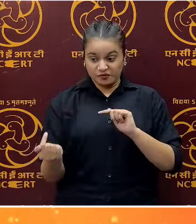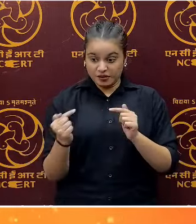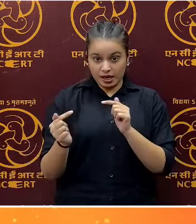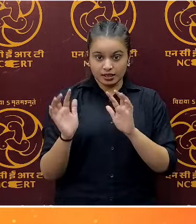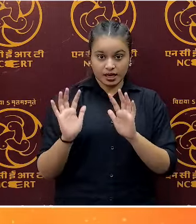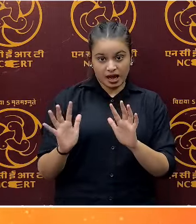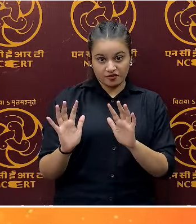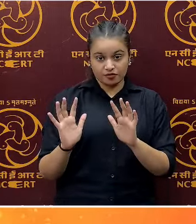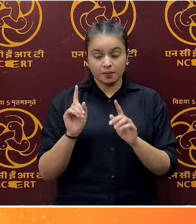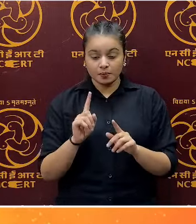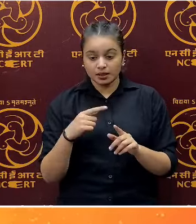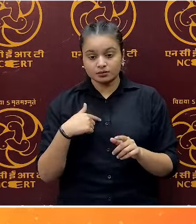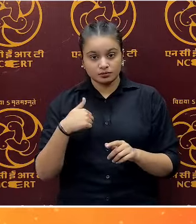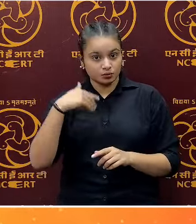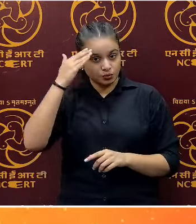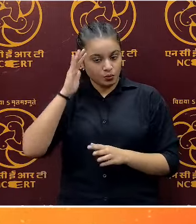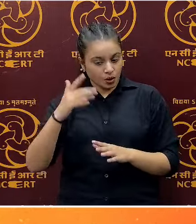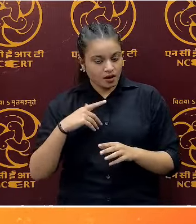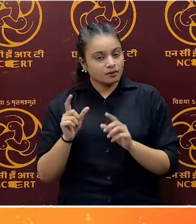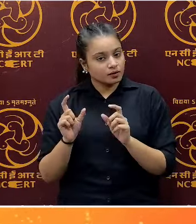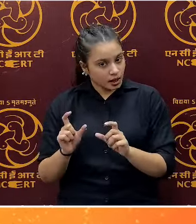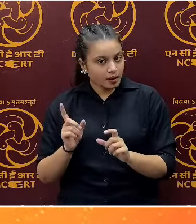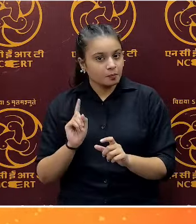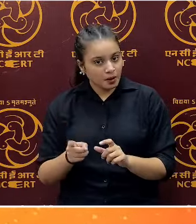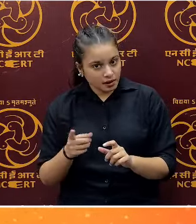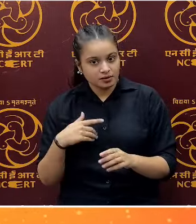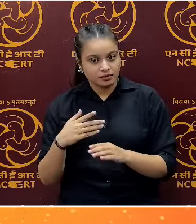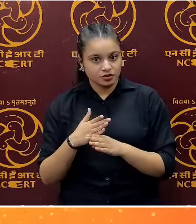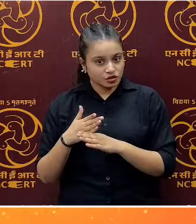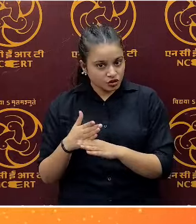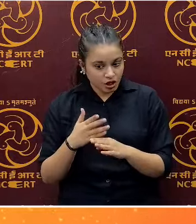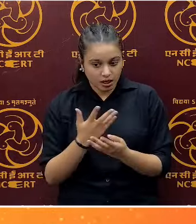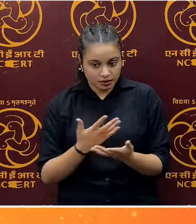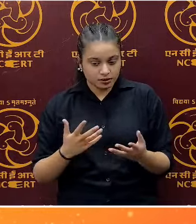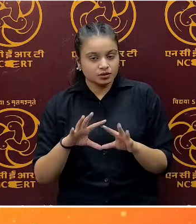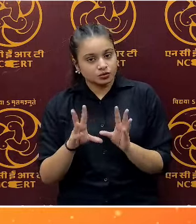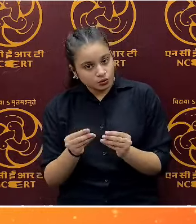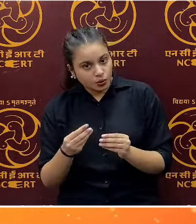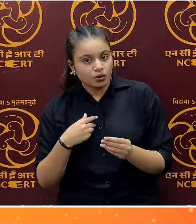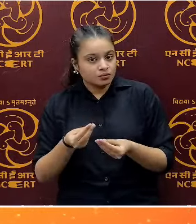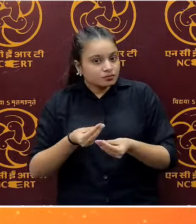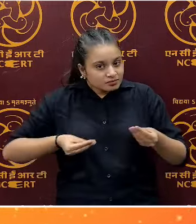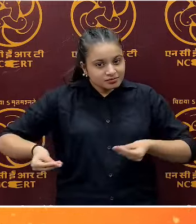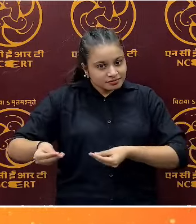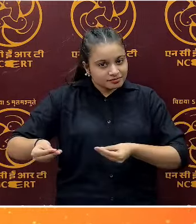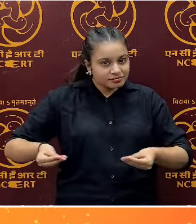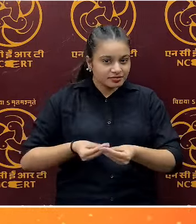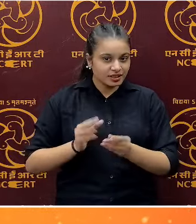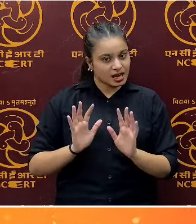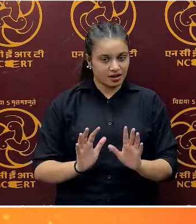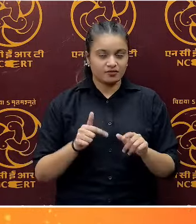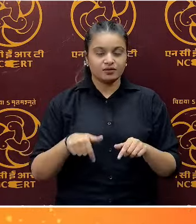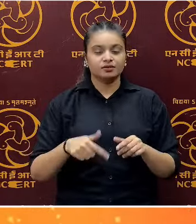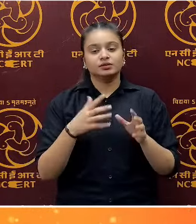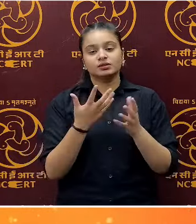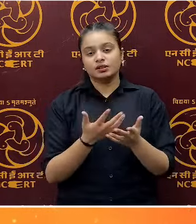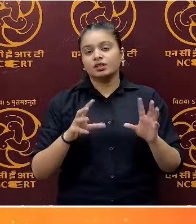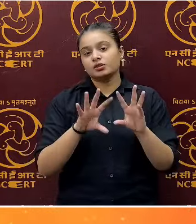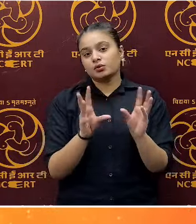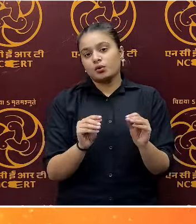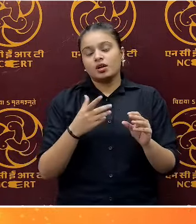have to take care of them. We have to share share our things with them, and they'll share their thing with us also, right? So these were the things that